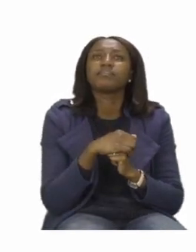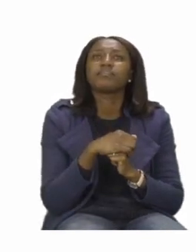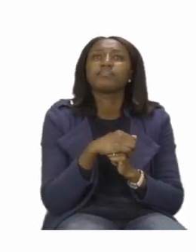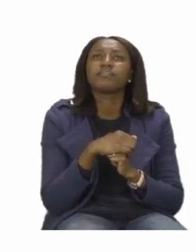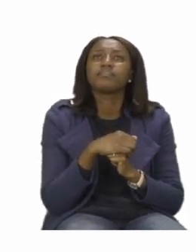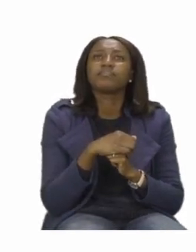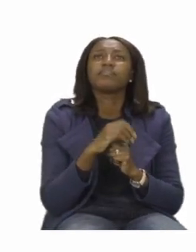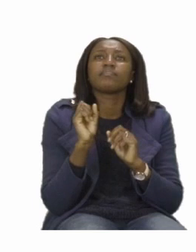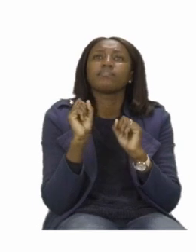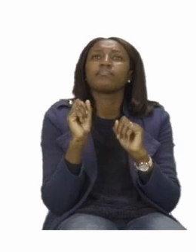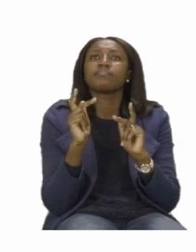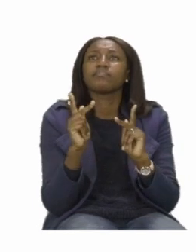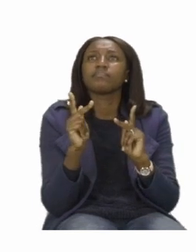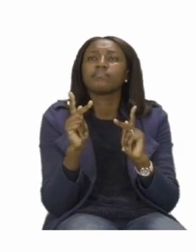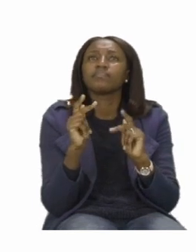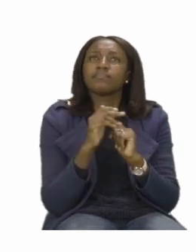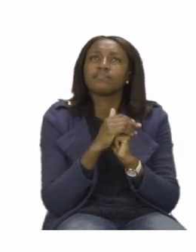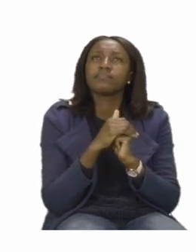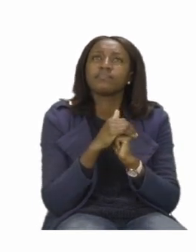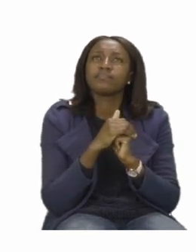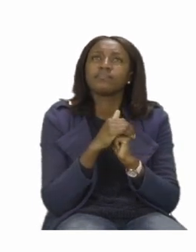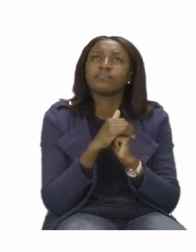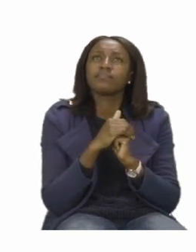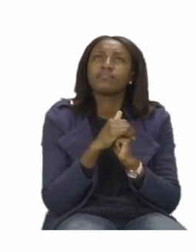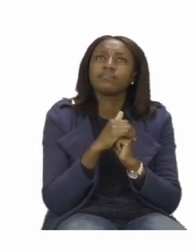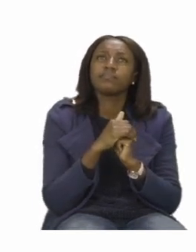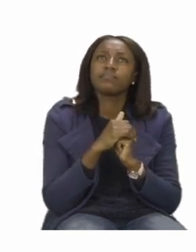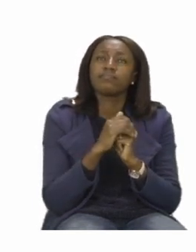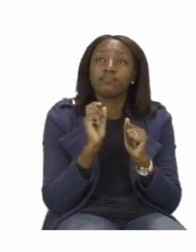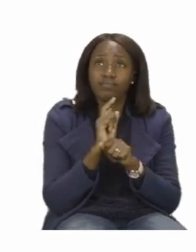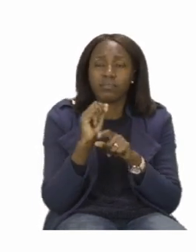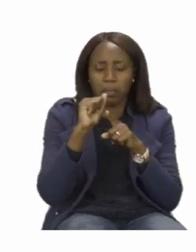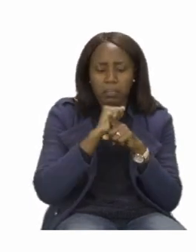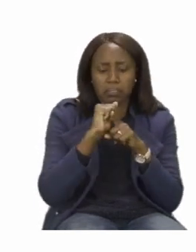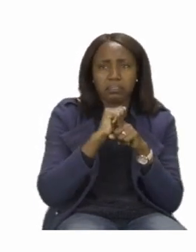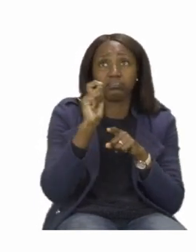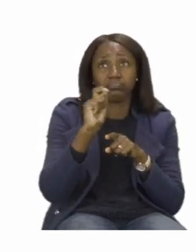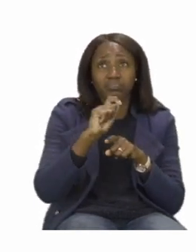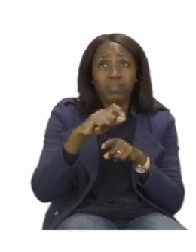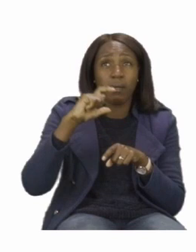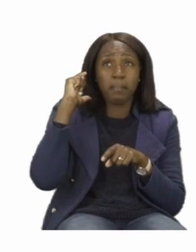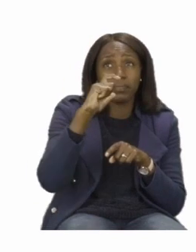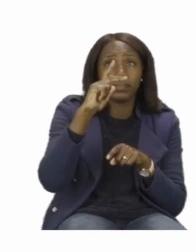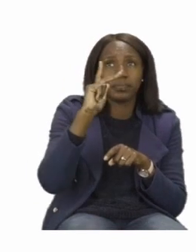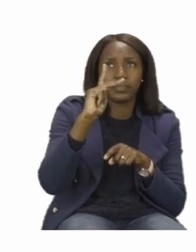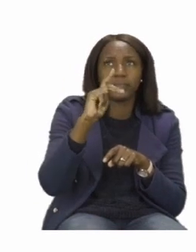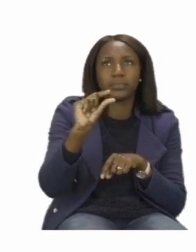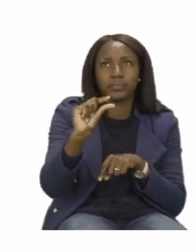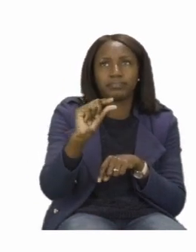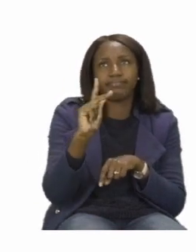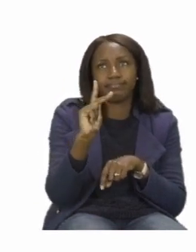Well done. Now, we're going to be first tracing both the capital letter and the